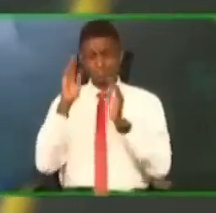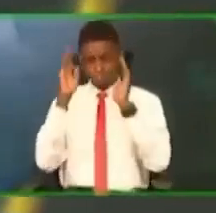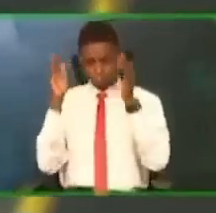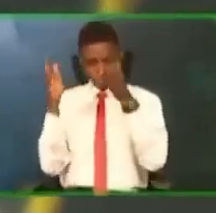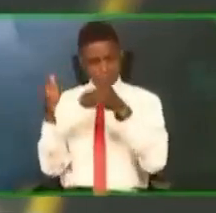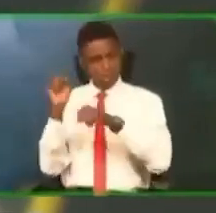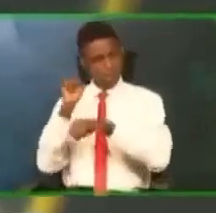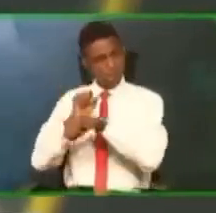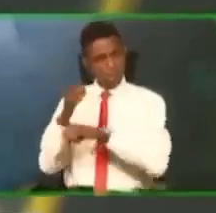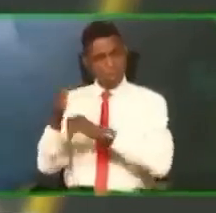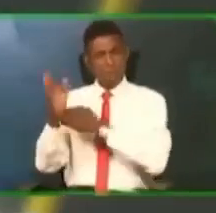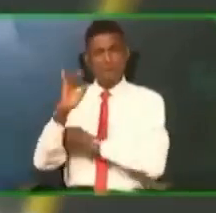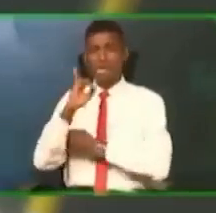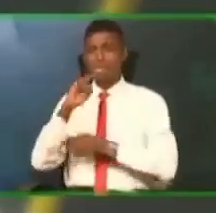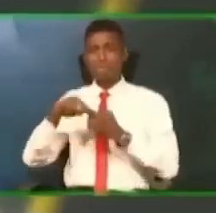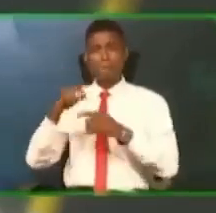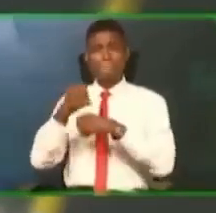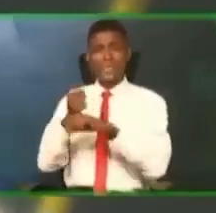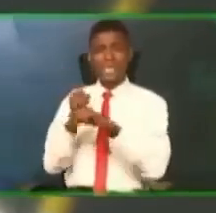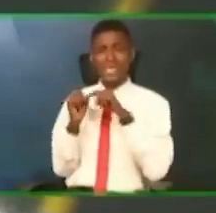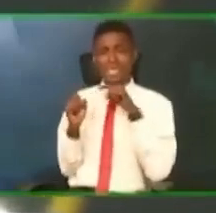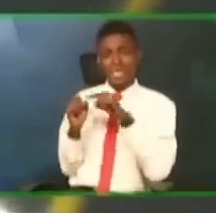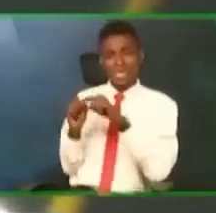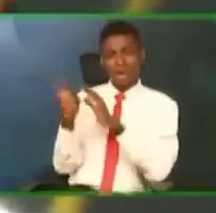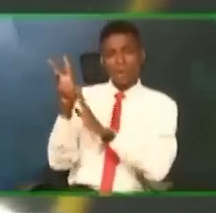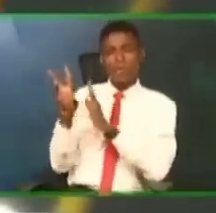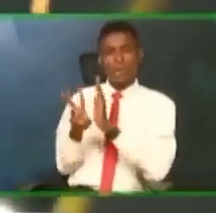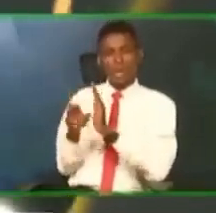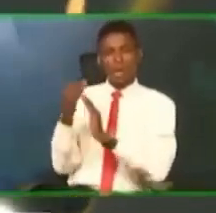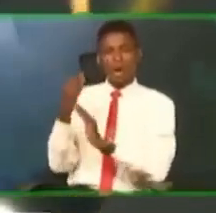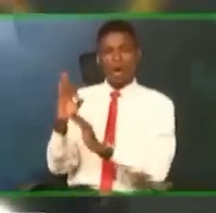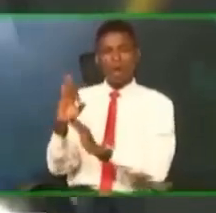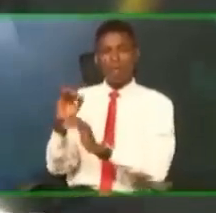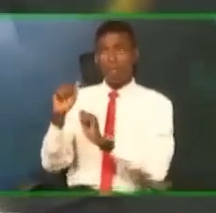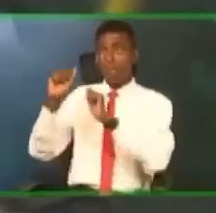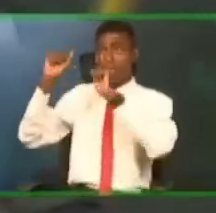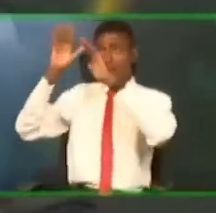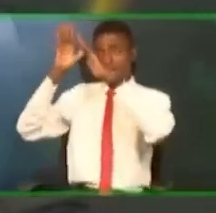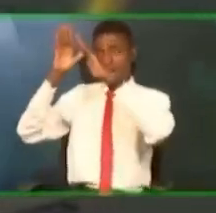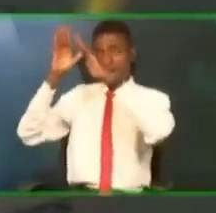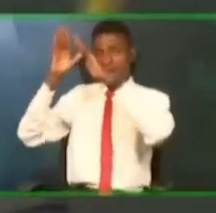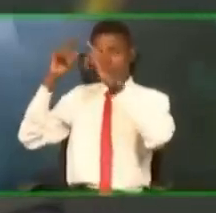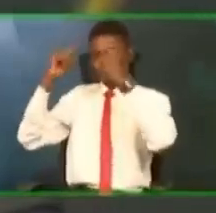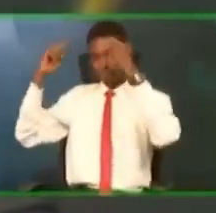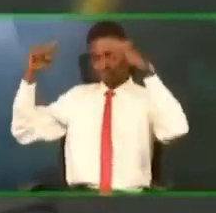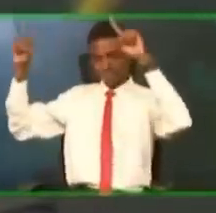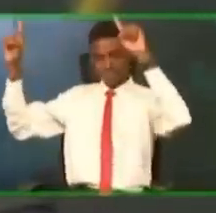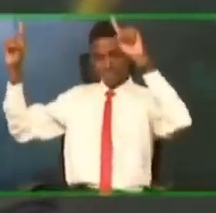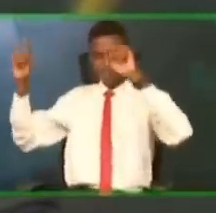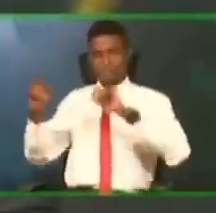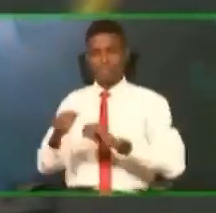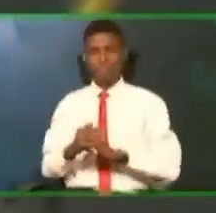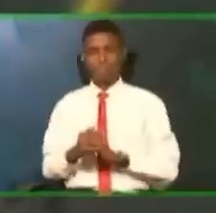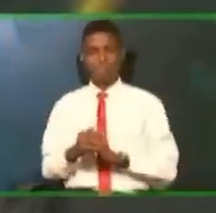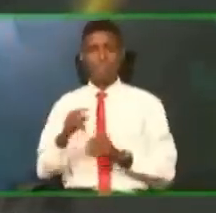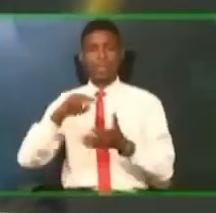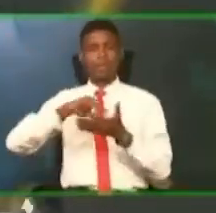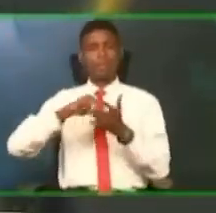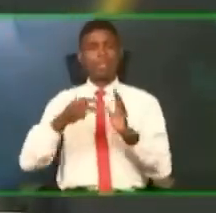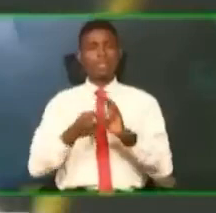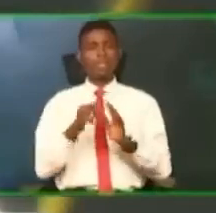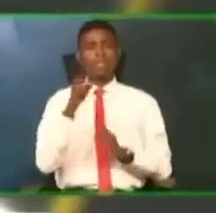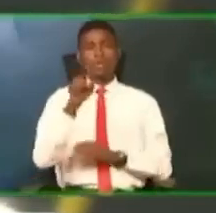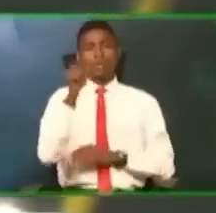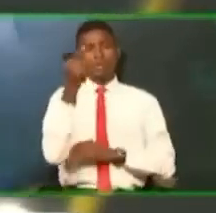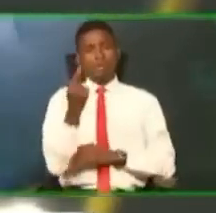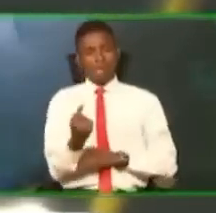of God is to make the will and the intent of the Father come to pass. That means you